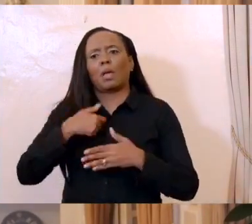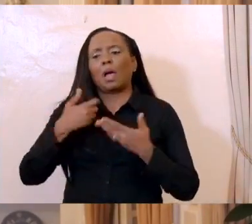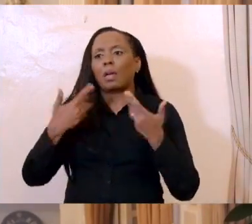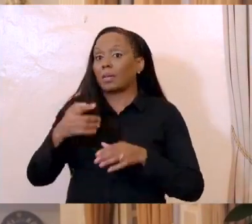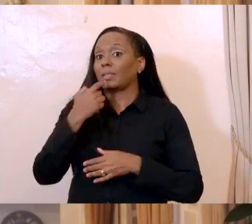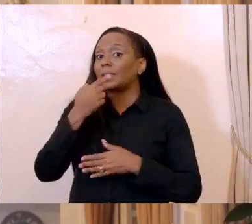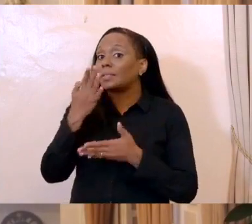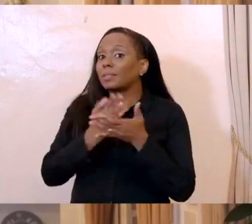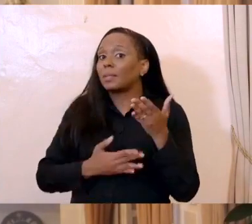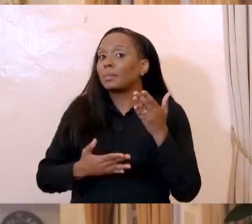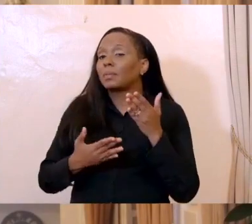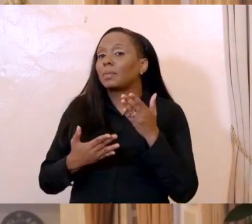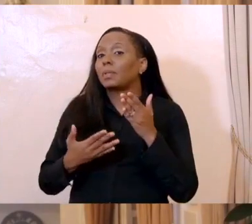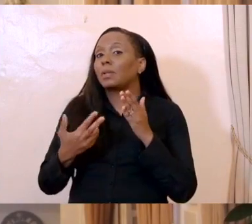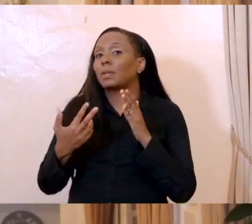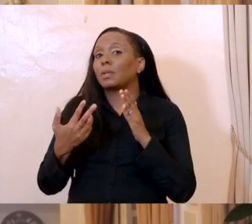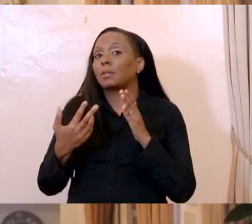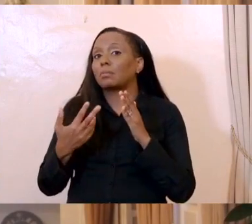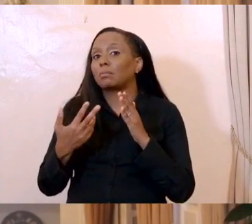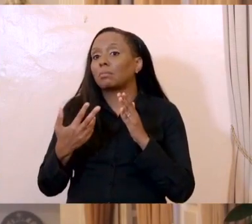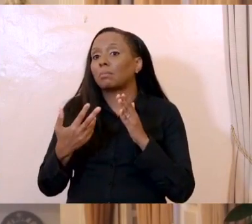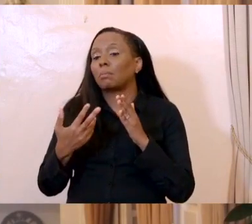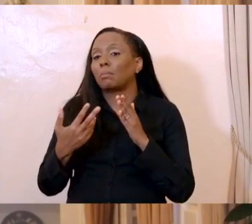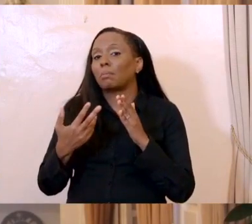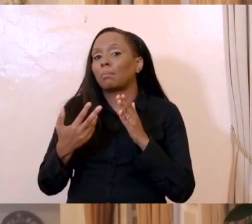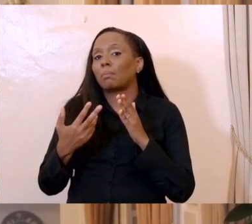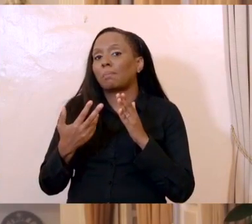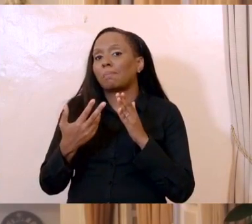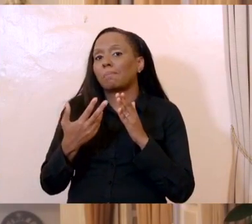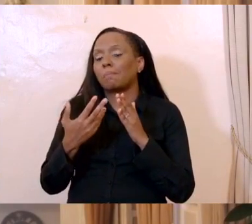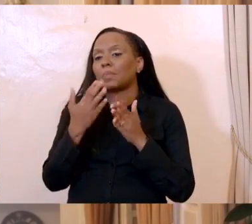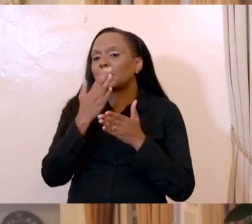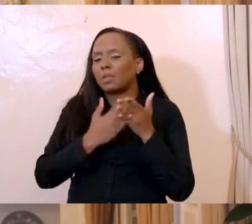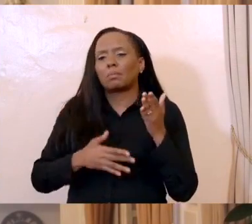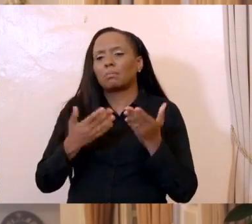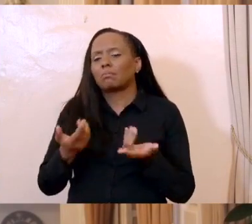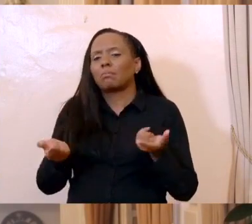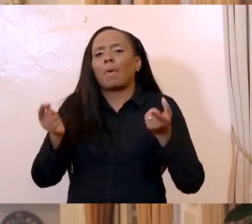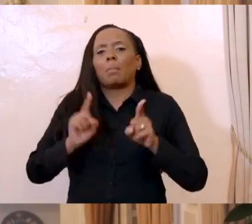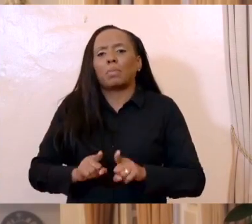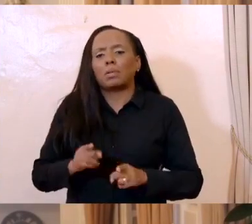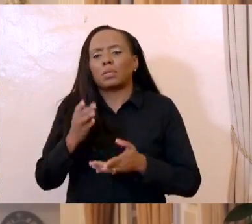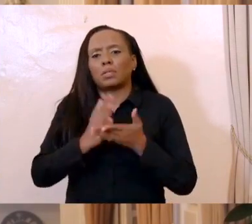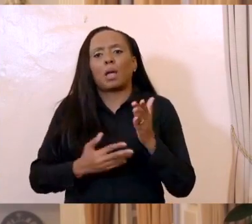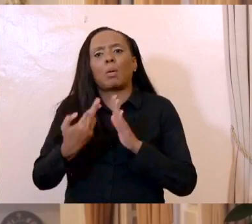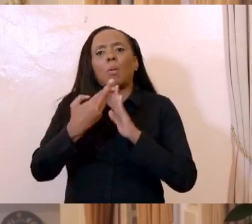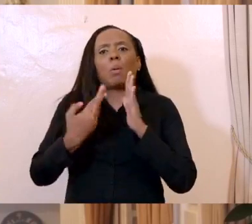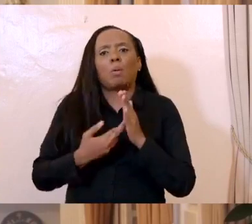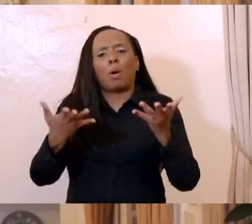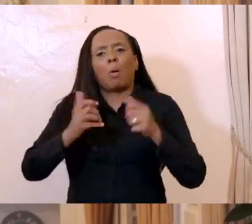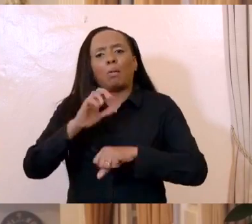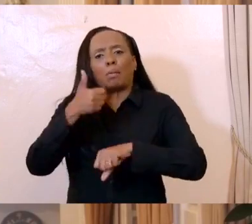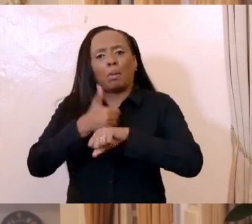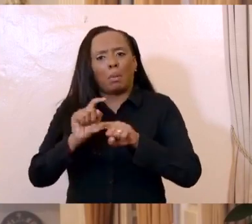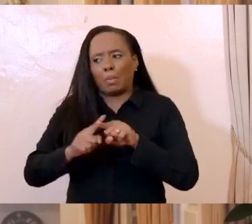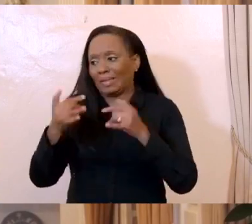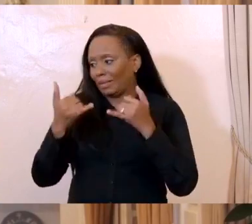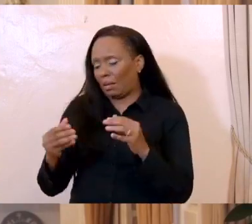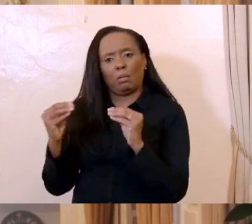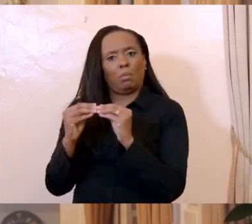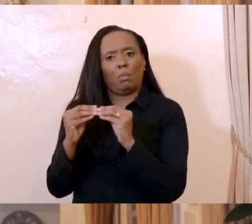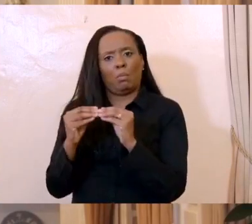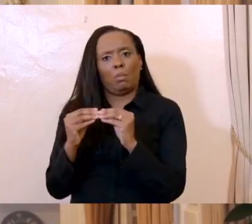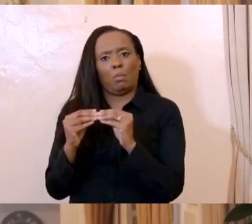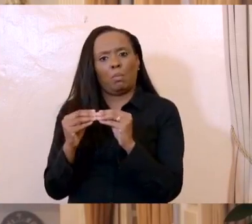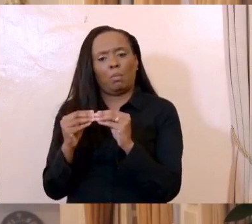take. But I will say, also remember, I would have indicated that we now have to allocate more resources to